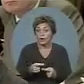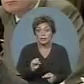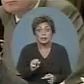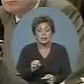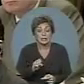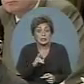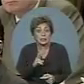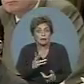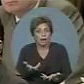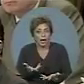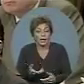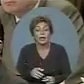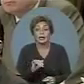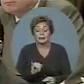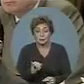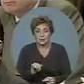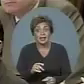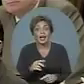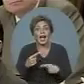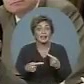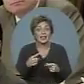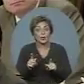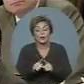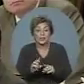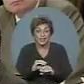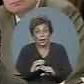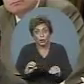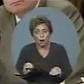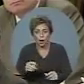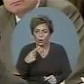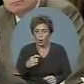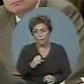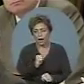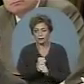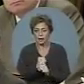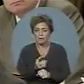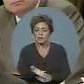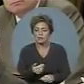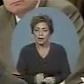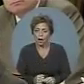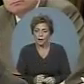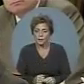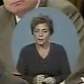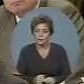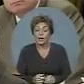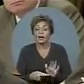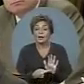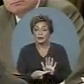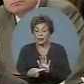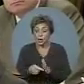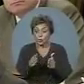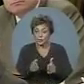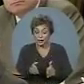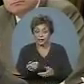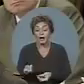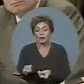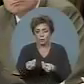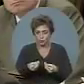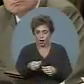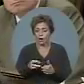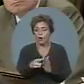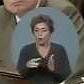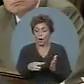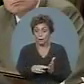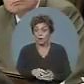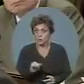the media, and they will report back to us. If there is any foundation for this, we will be dealing with the